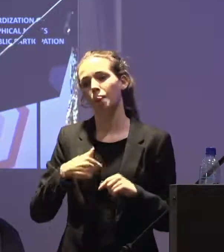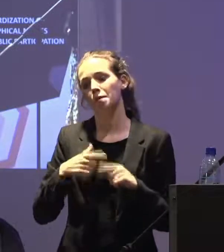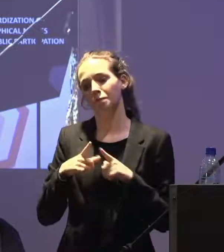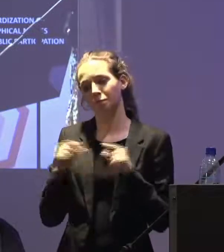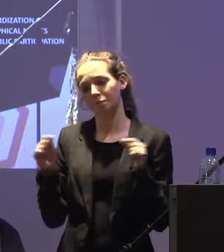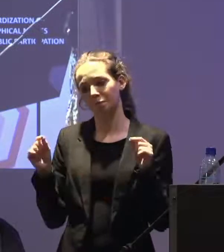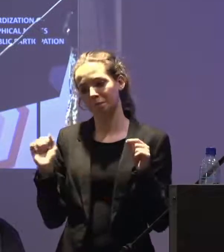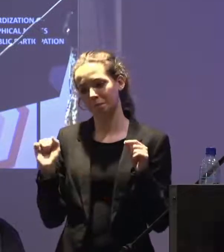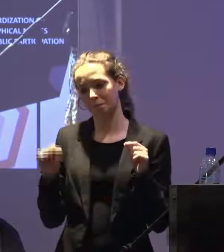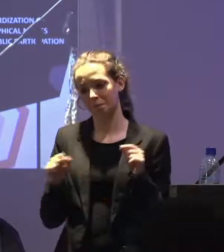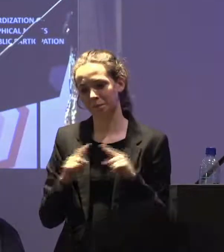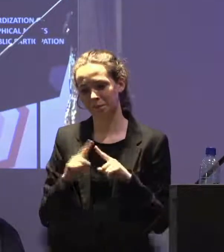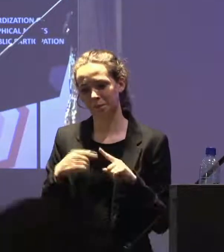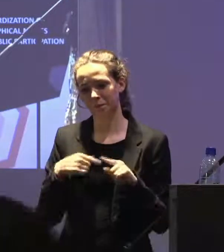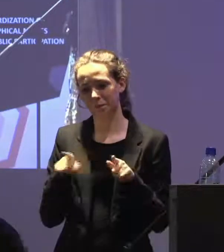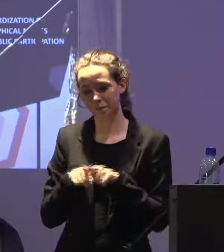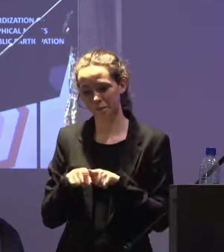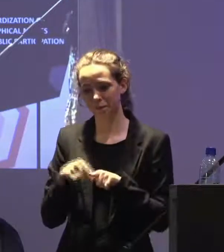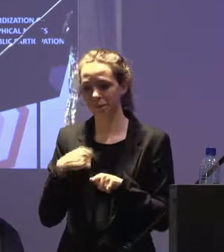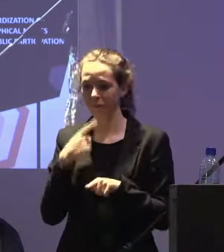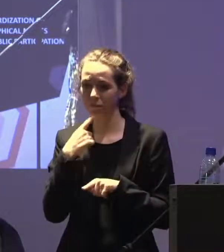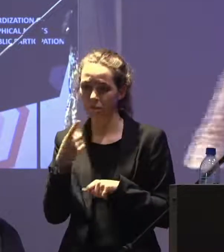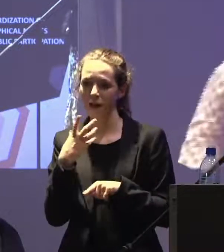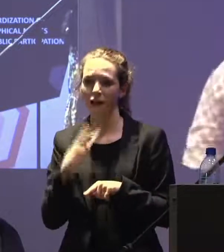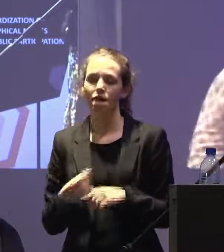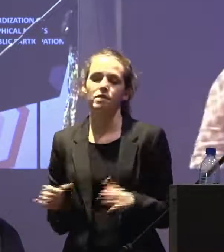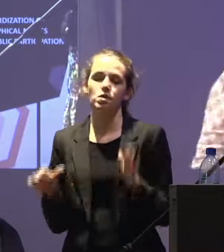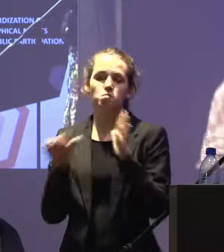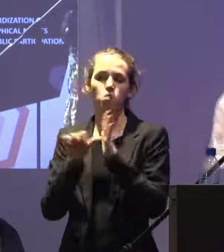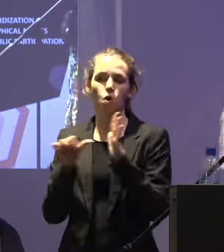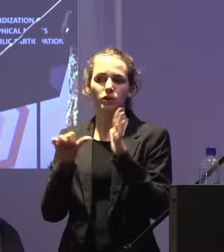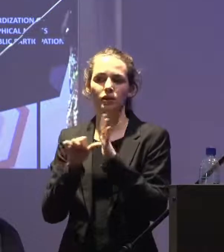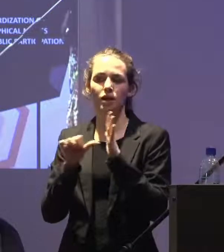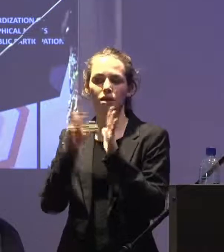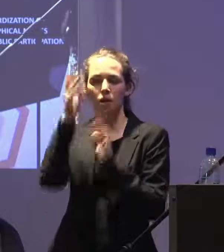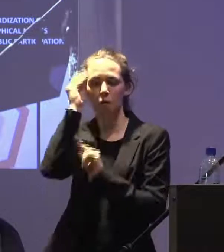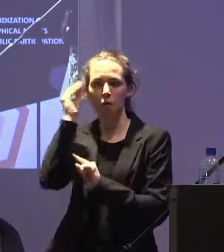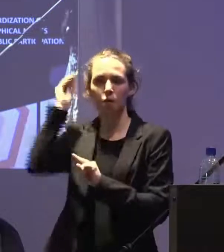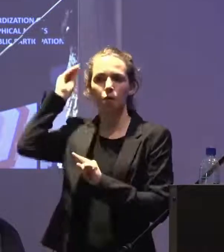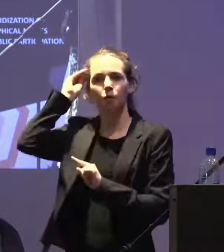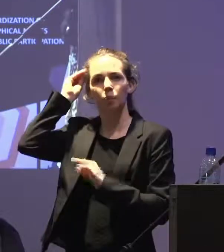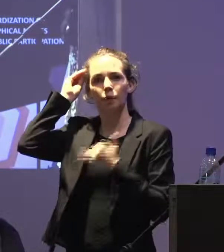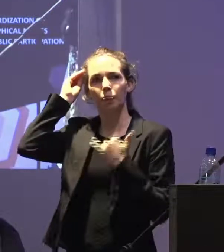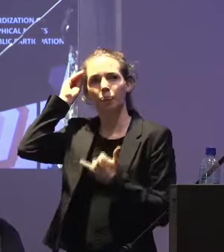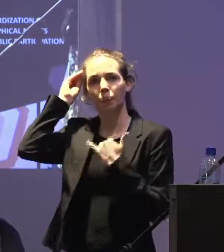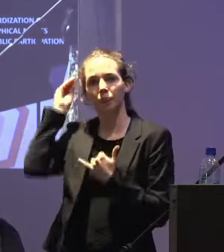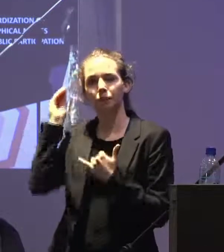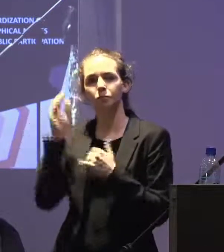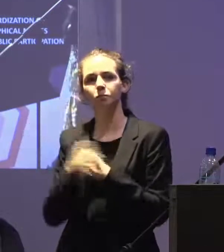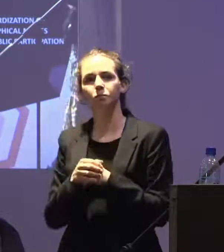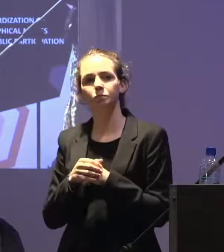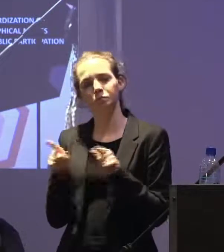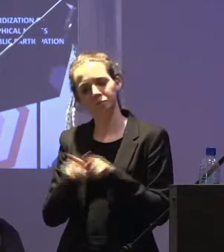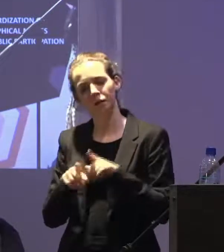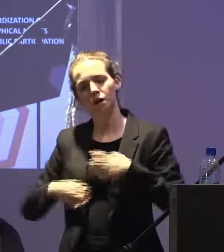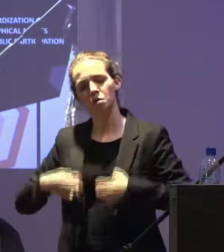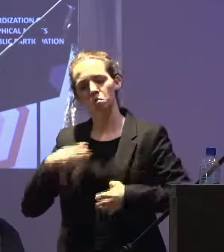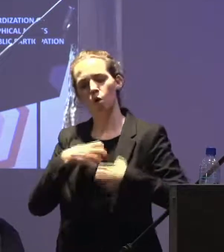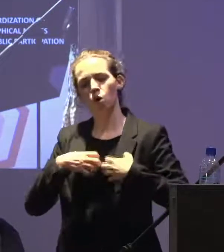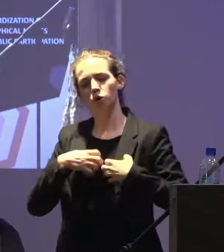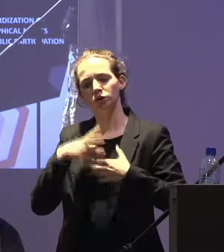said, I'm having quite a number of takeaways. I'm also having quite a number of